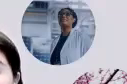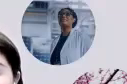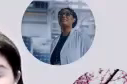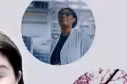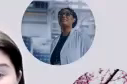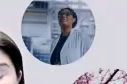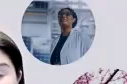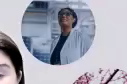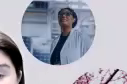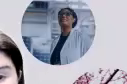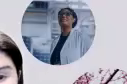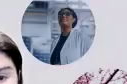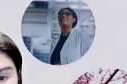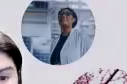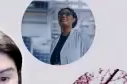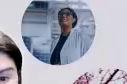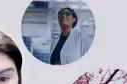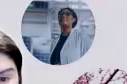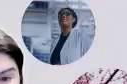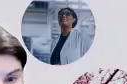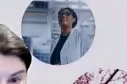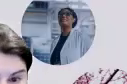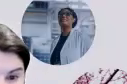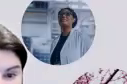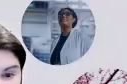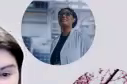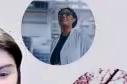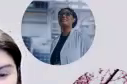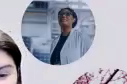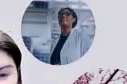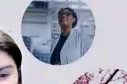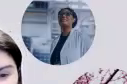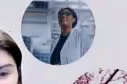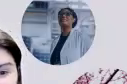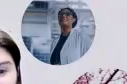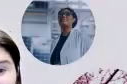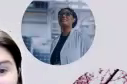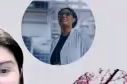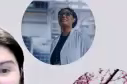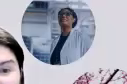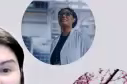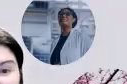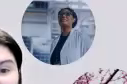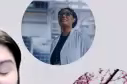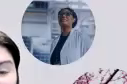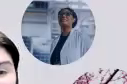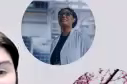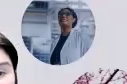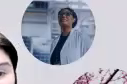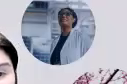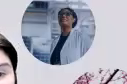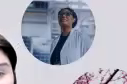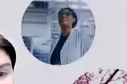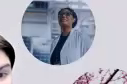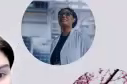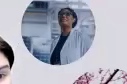M&A as evaluators by the National Science Foundation. Next slide. Now let me give you a quick snapshot